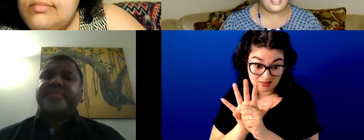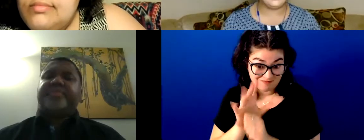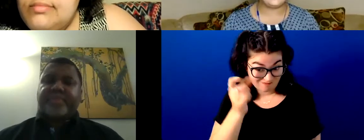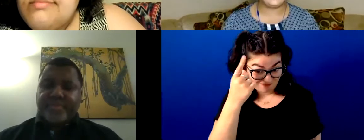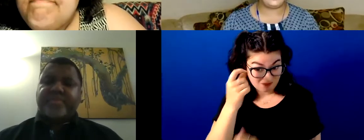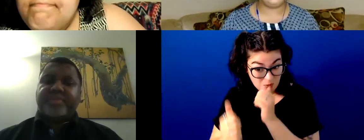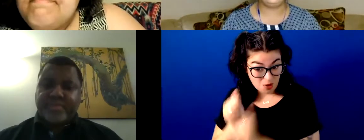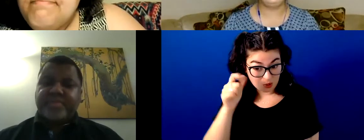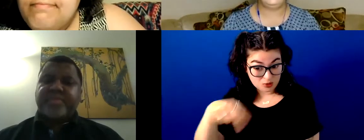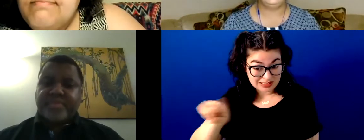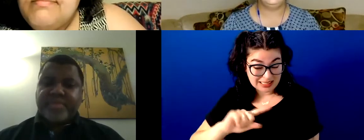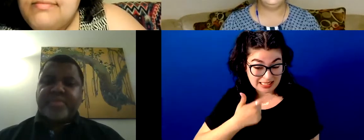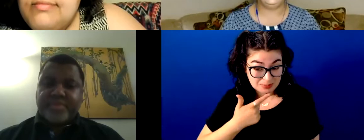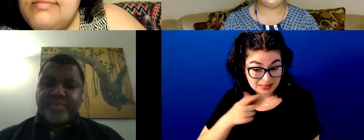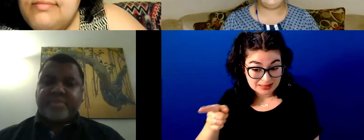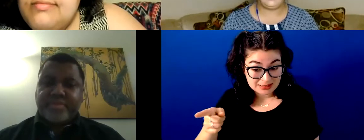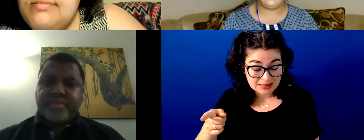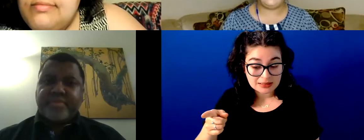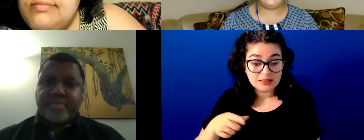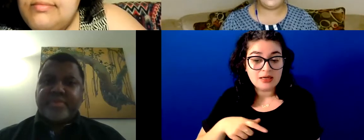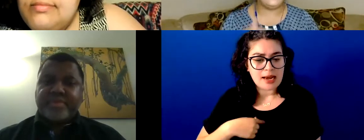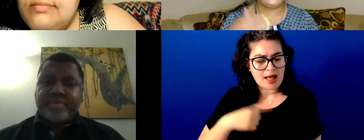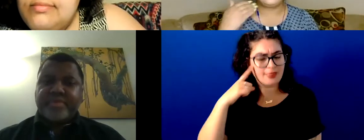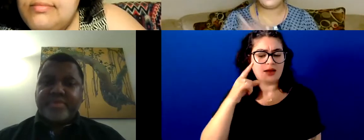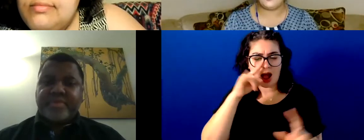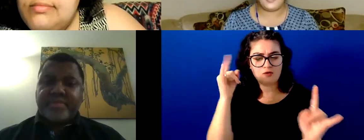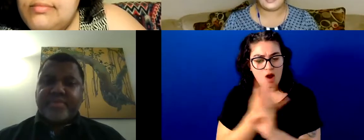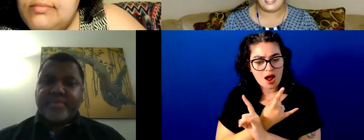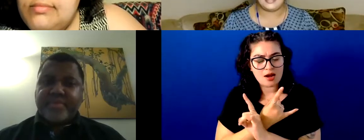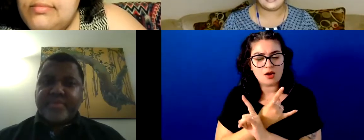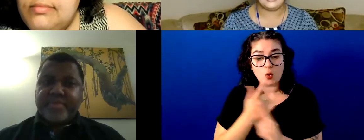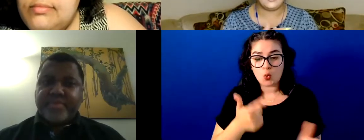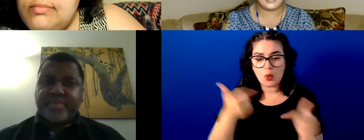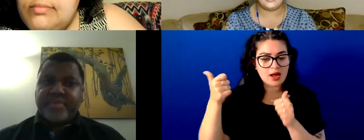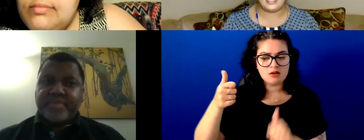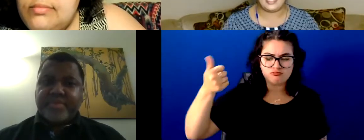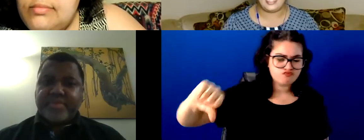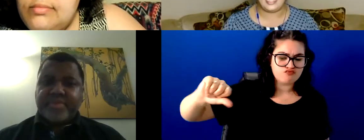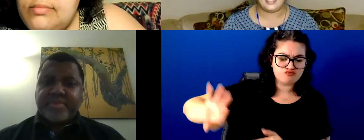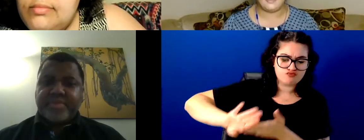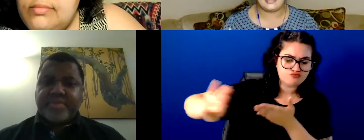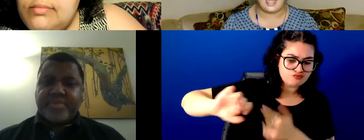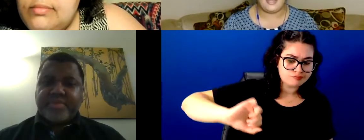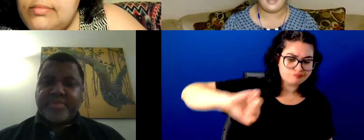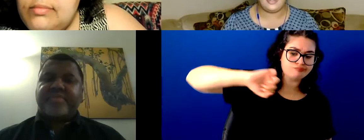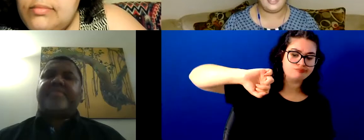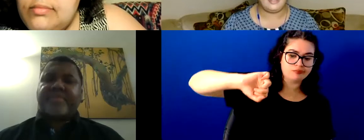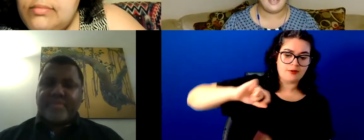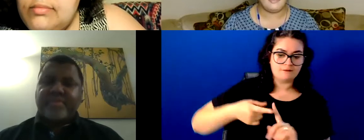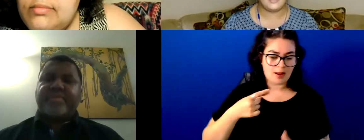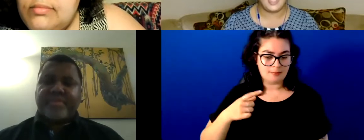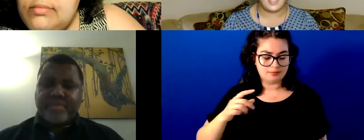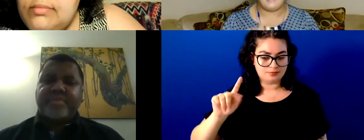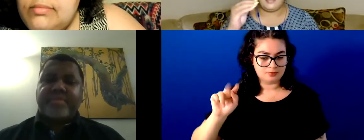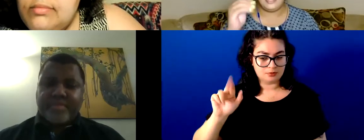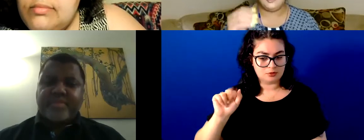it's ironic to me that they are, so quick to deny us and so quick to erase ourselves.